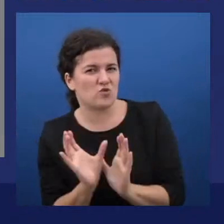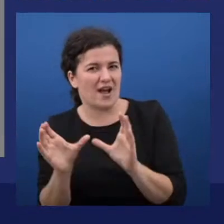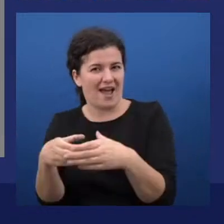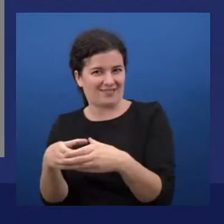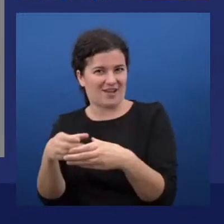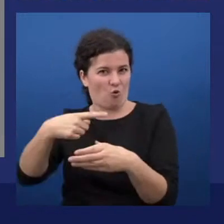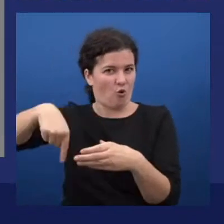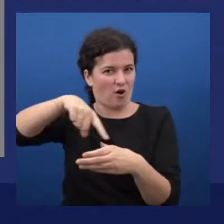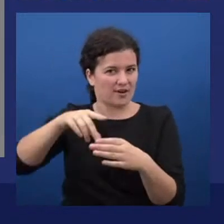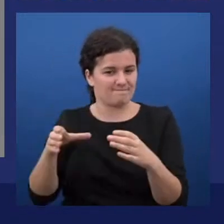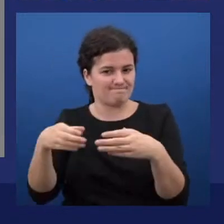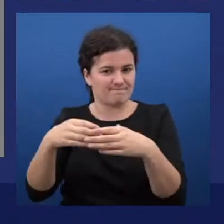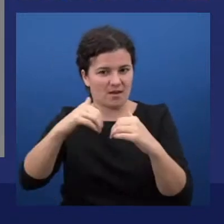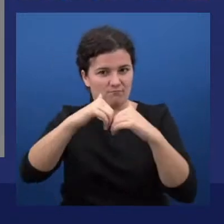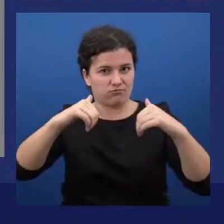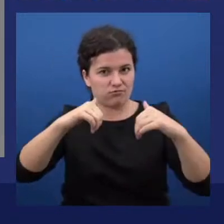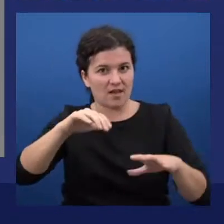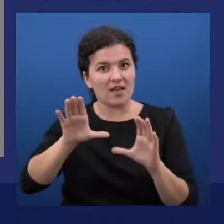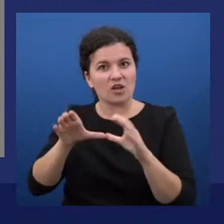Mr. Barnes.